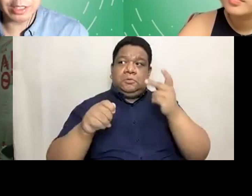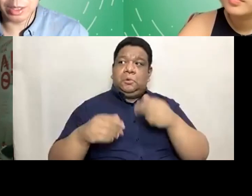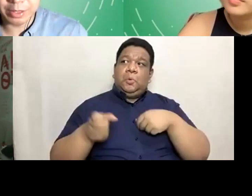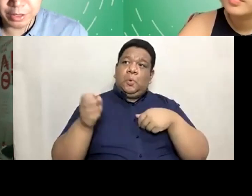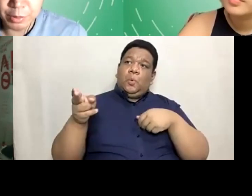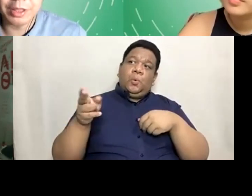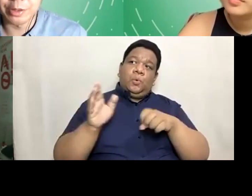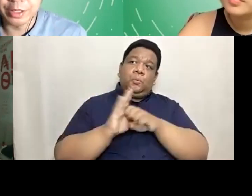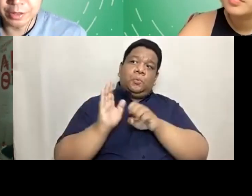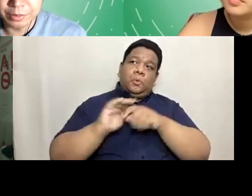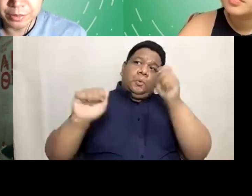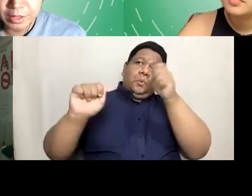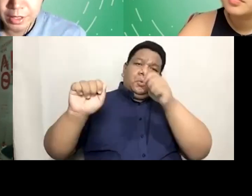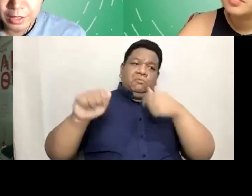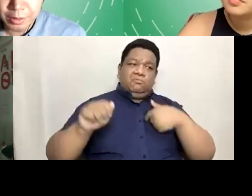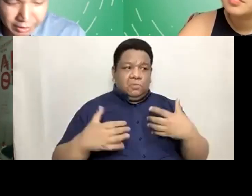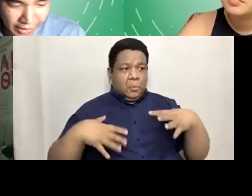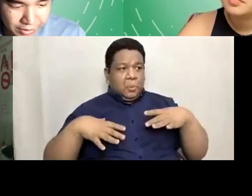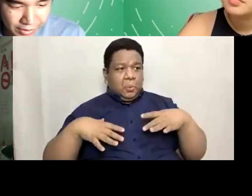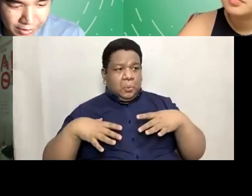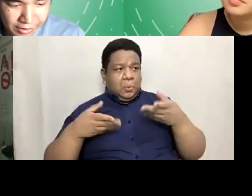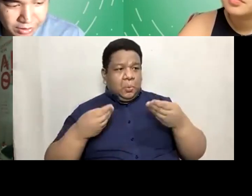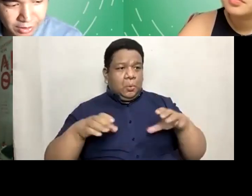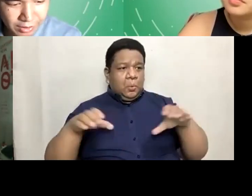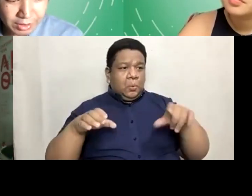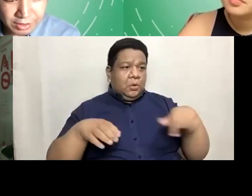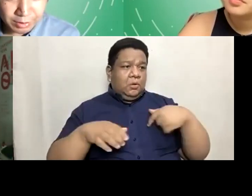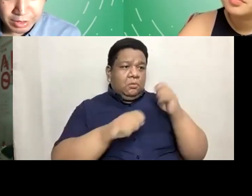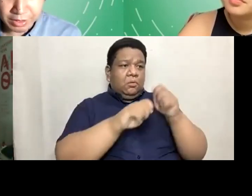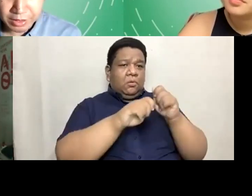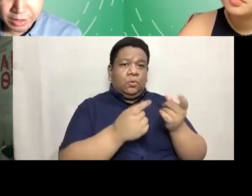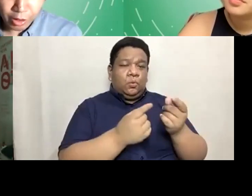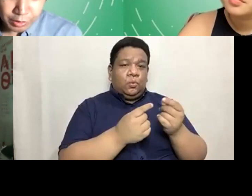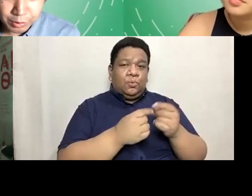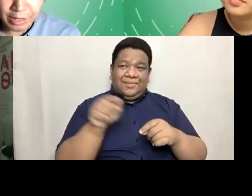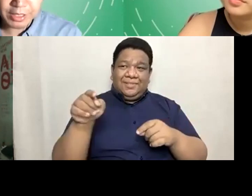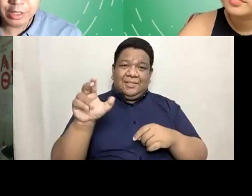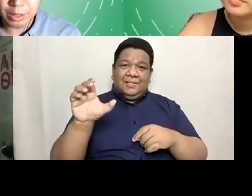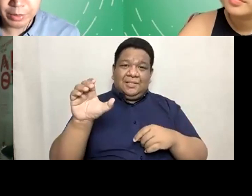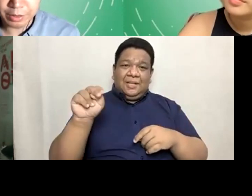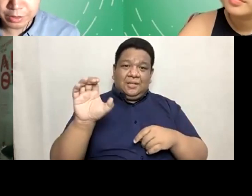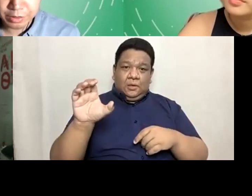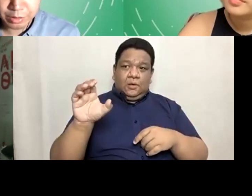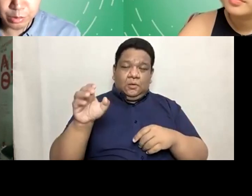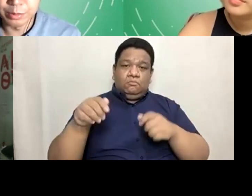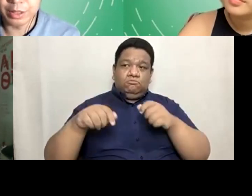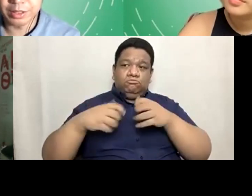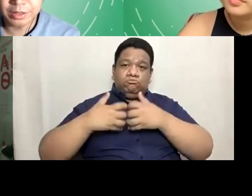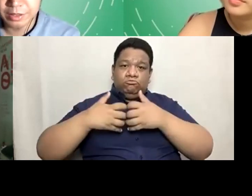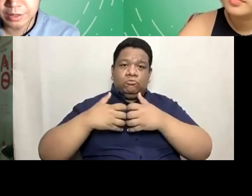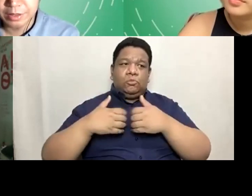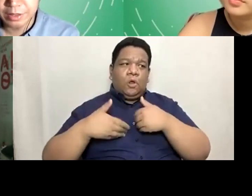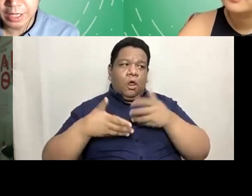10 carpenters, what are they going to do? Well, the answer there is the CNC machine also allows 10 carpenters to do